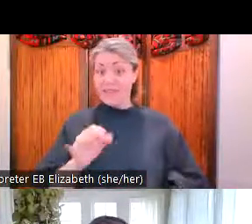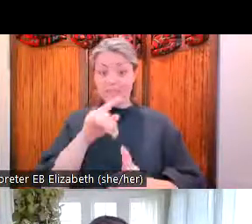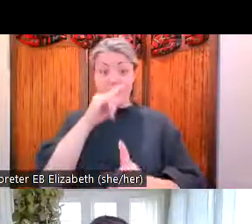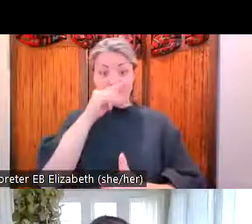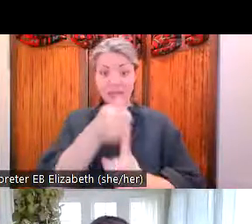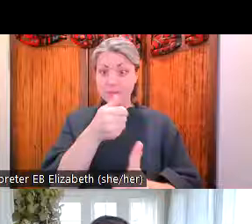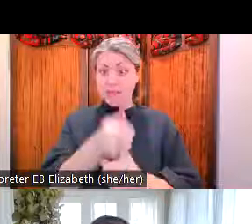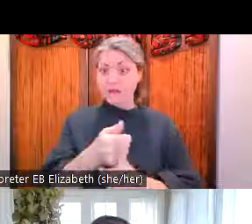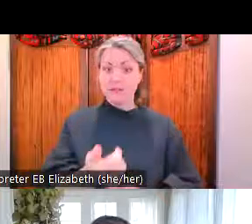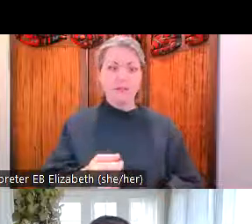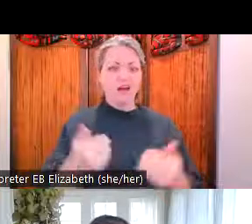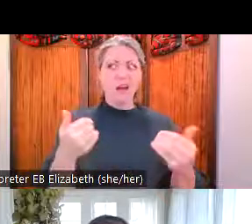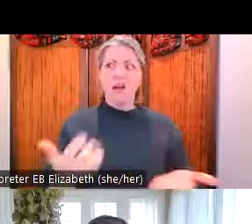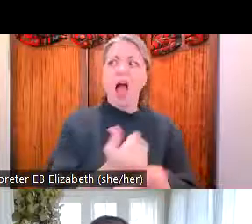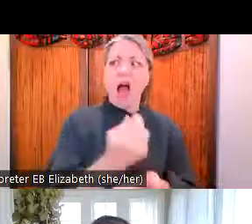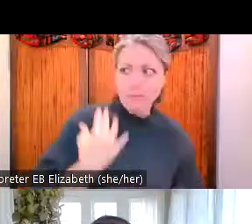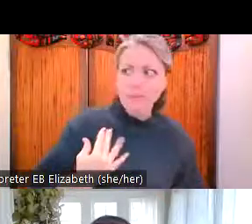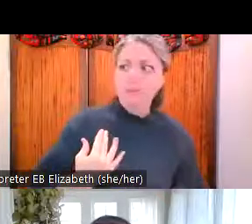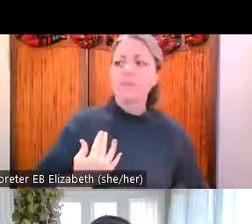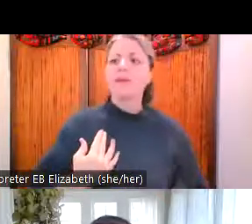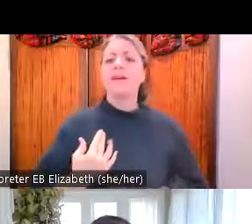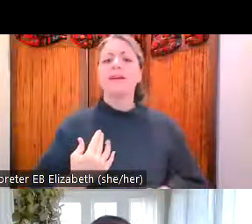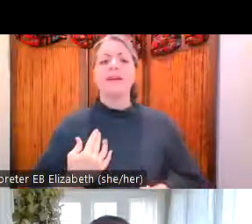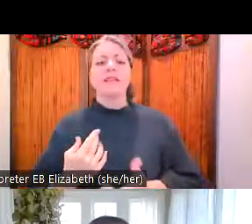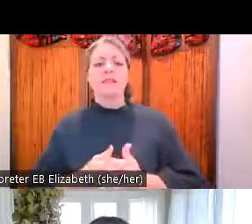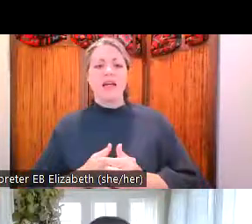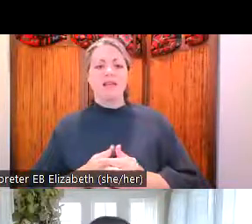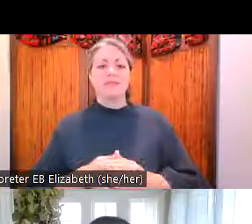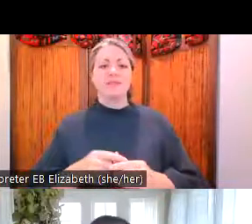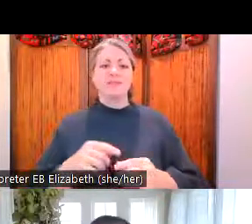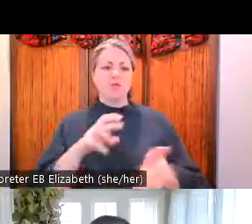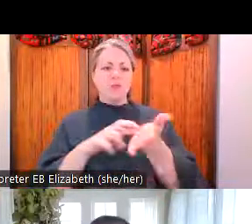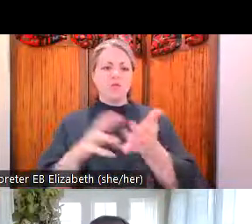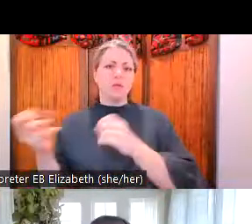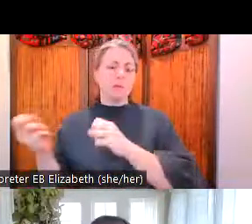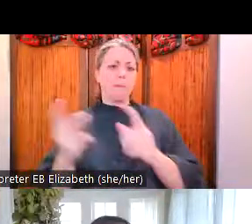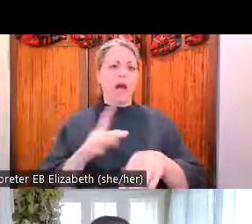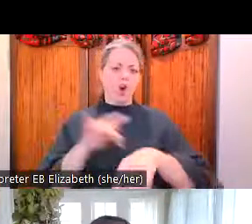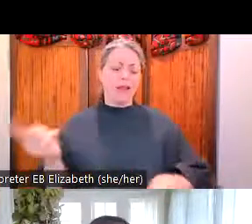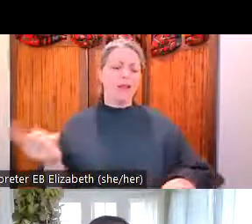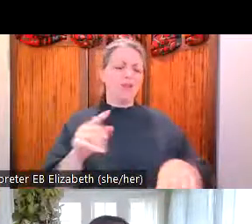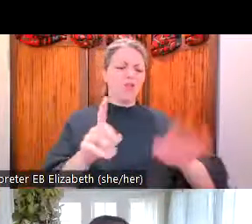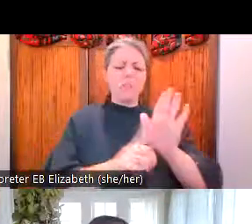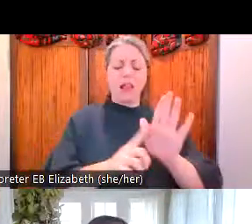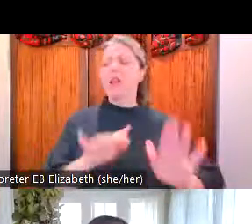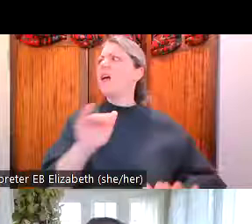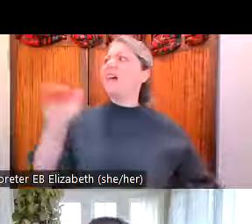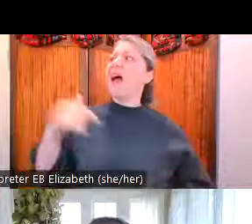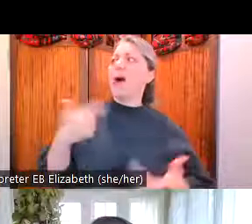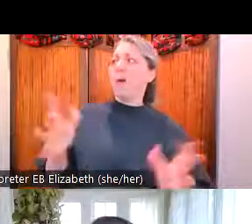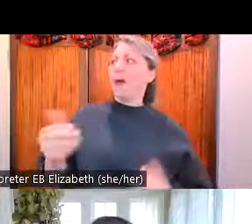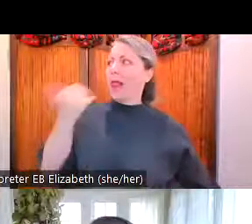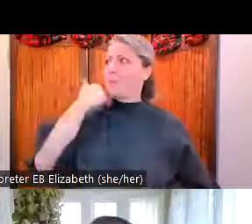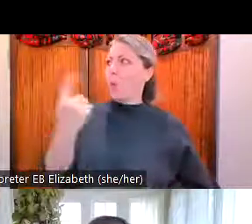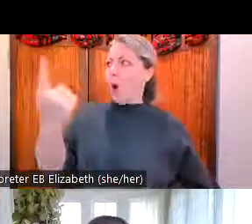eating the one marshmallow, they were told to ring a bell, and it would bring the researchers back into the room early. But they'd only be allowed to eat that one marshmallow because they didn't wait